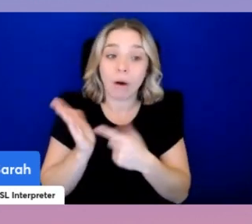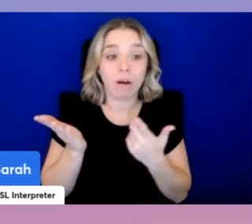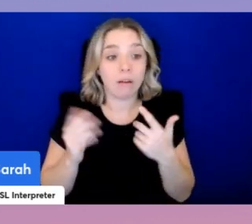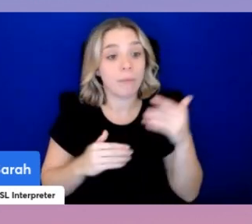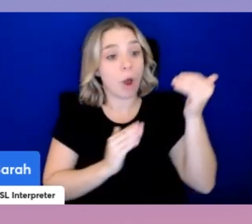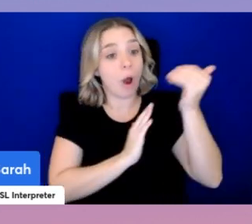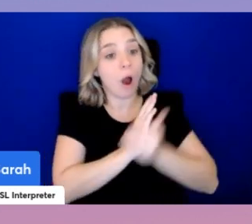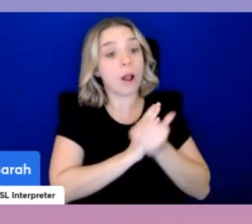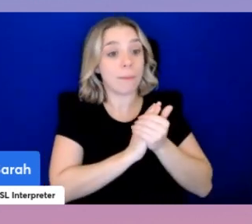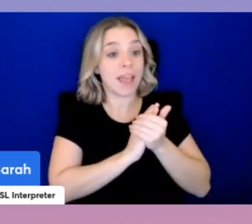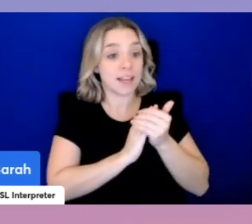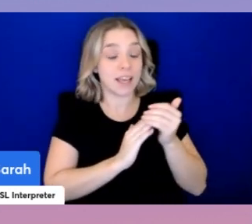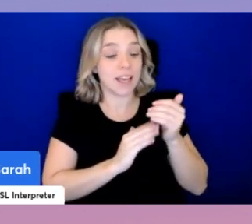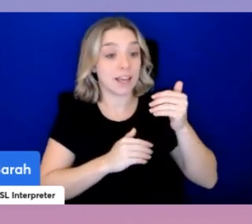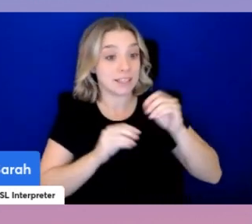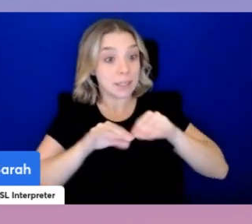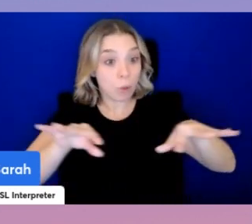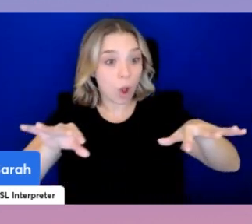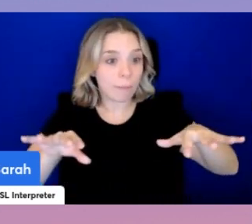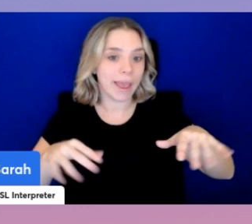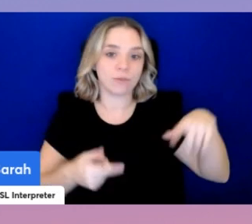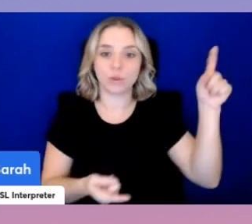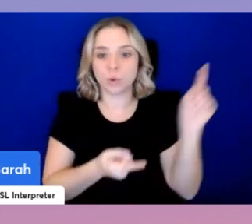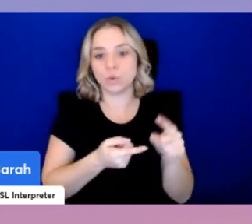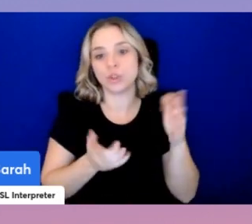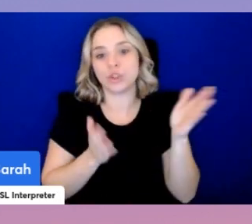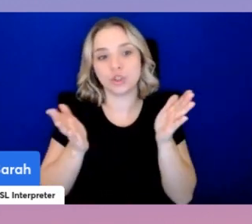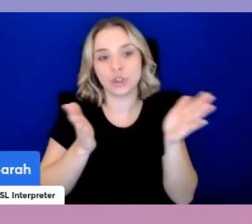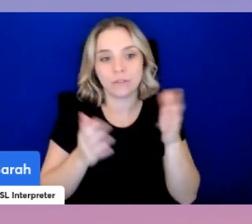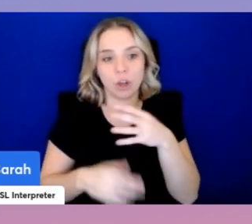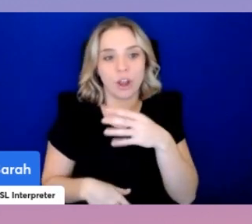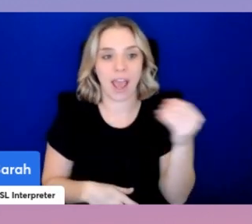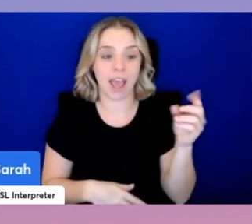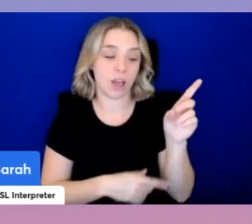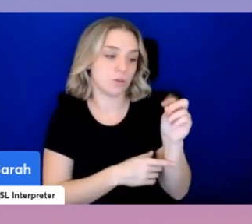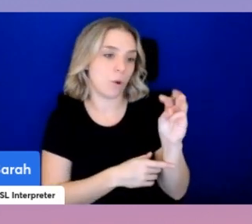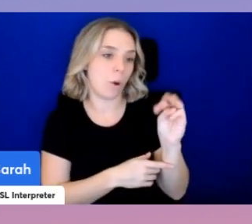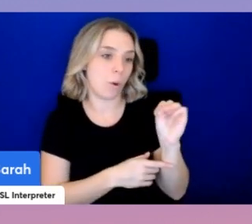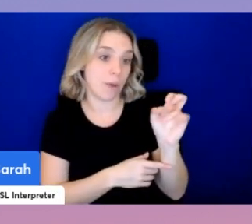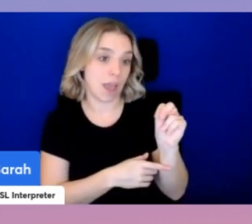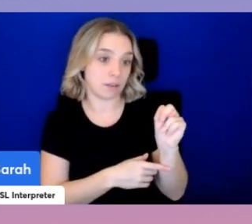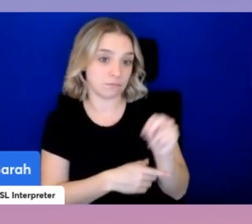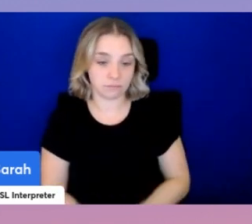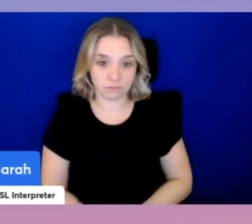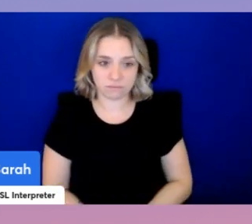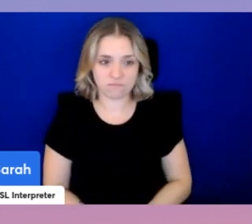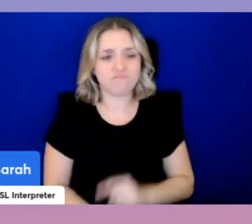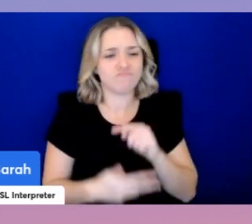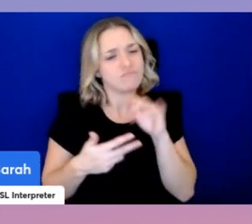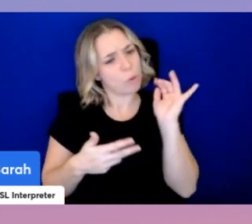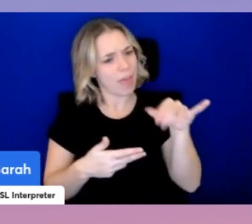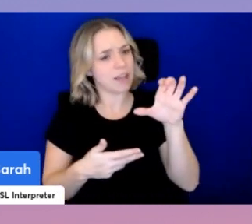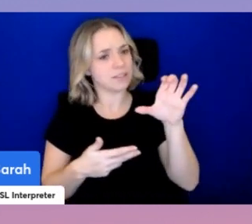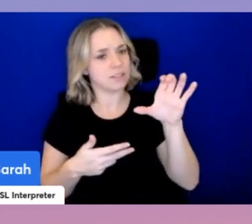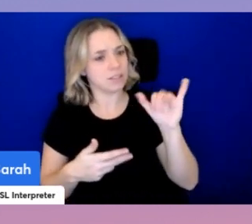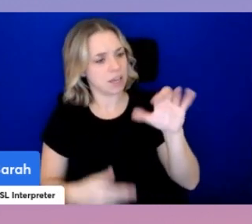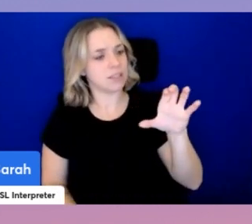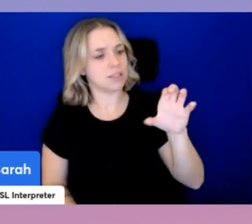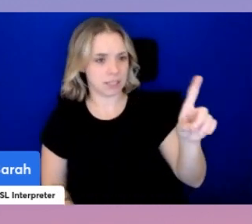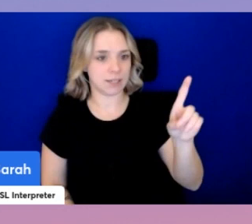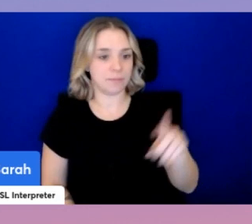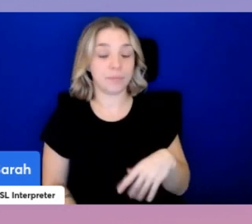automated deployment to the server and domain. And that's all the meaning of CI/CD.